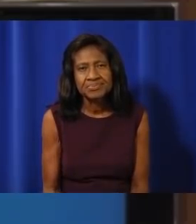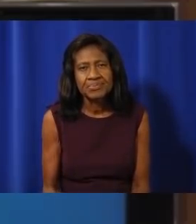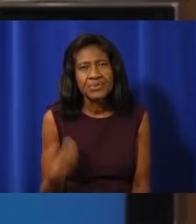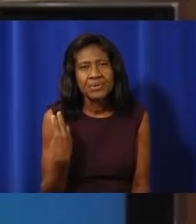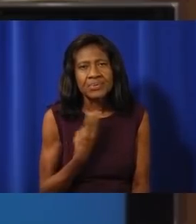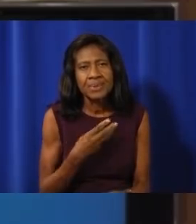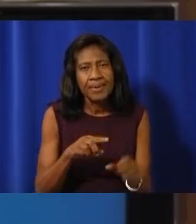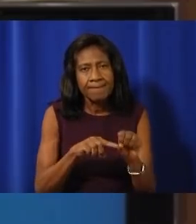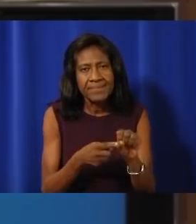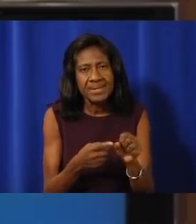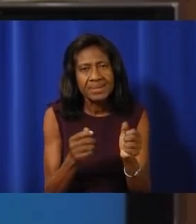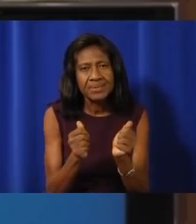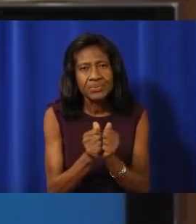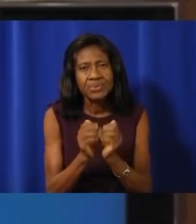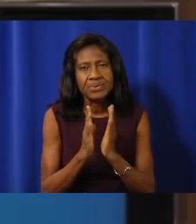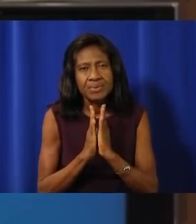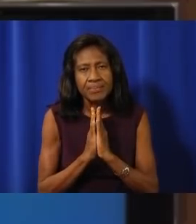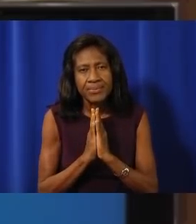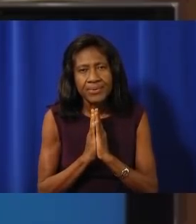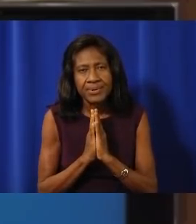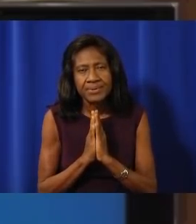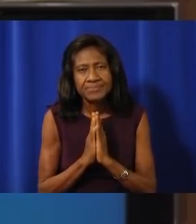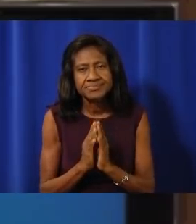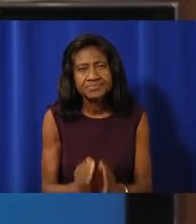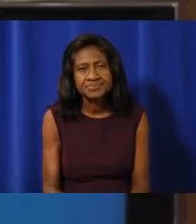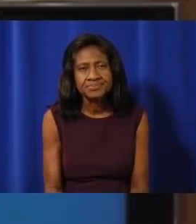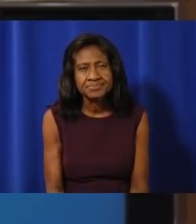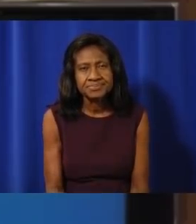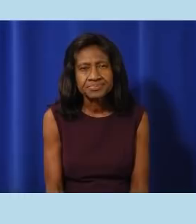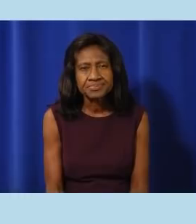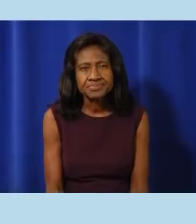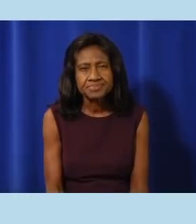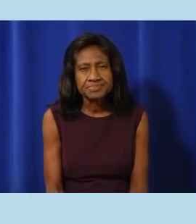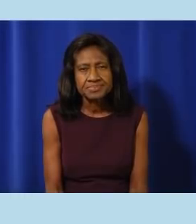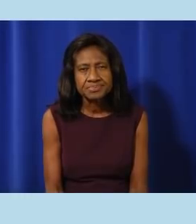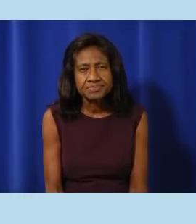begin today's press briefing with a prayer from Pastor Winston Rose.